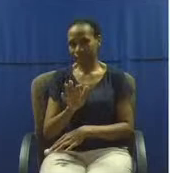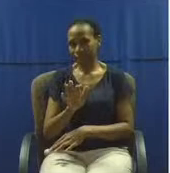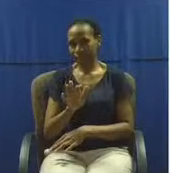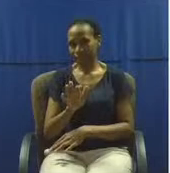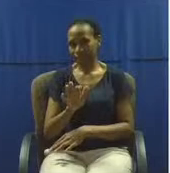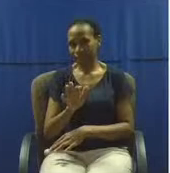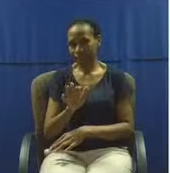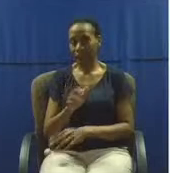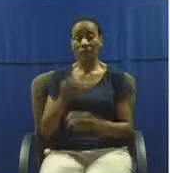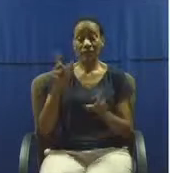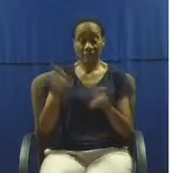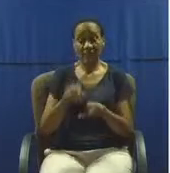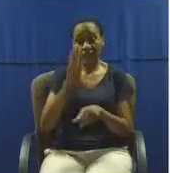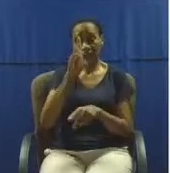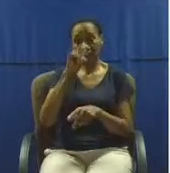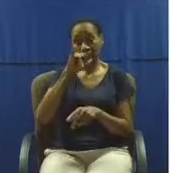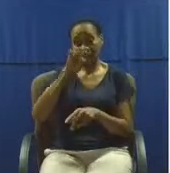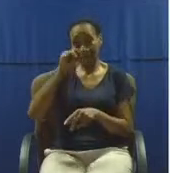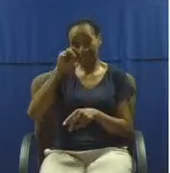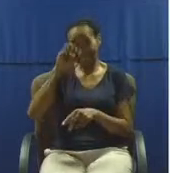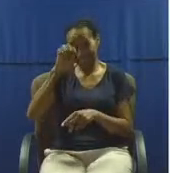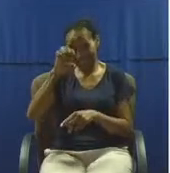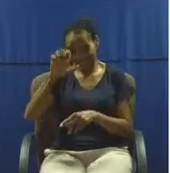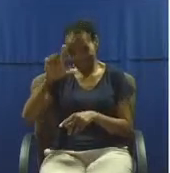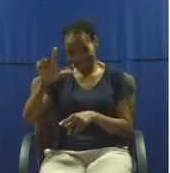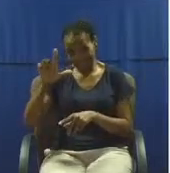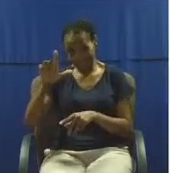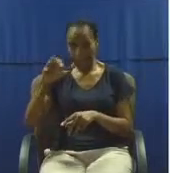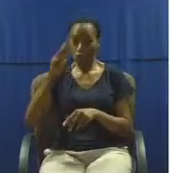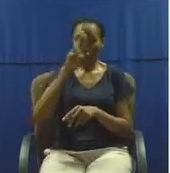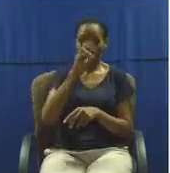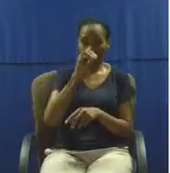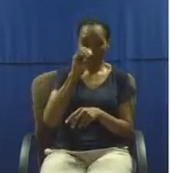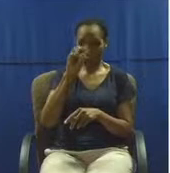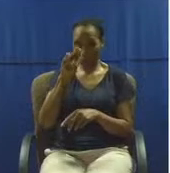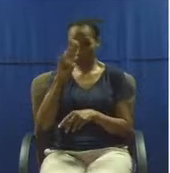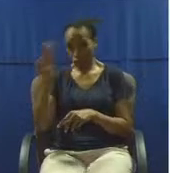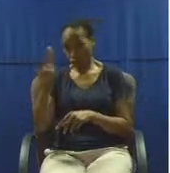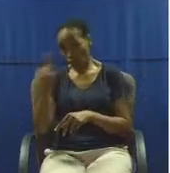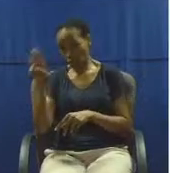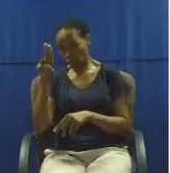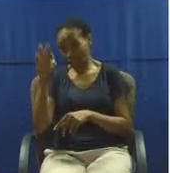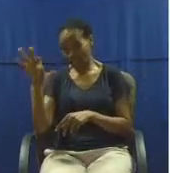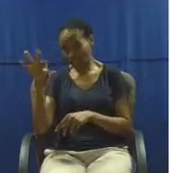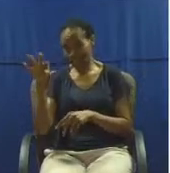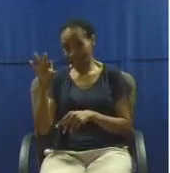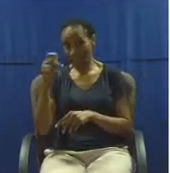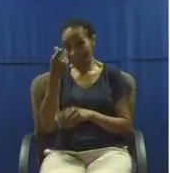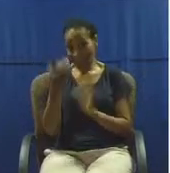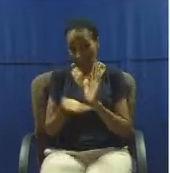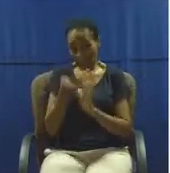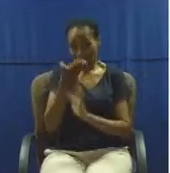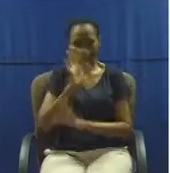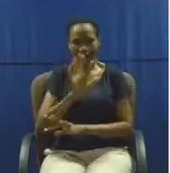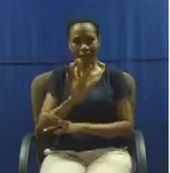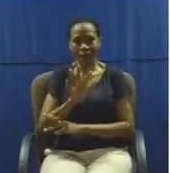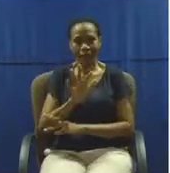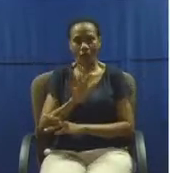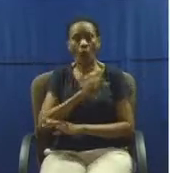on petrol and diesel for 2022 and 2023 to provide for some